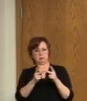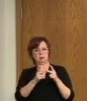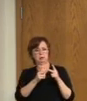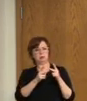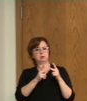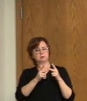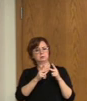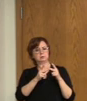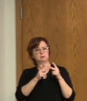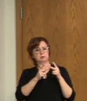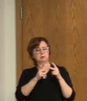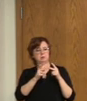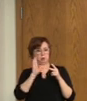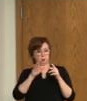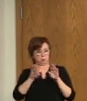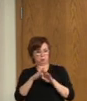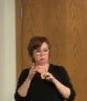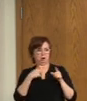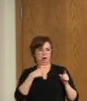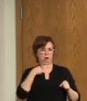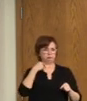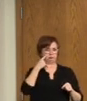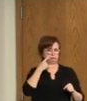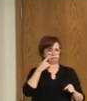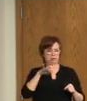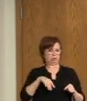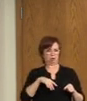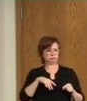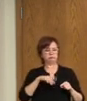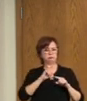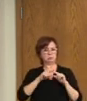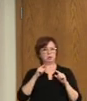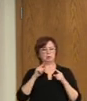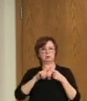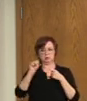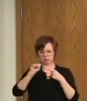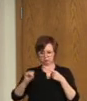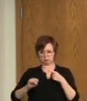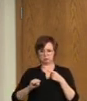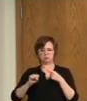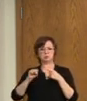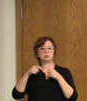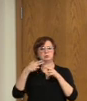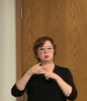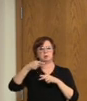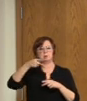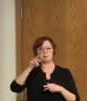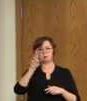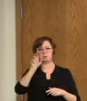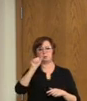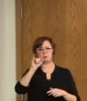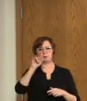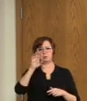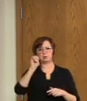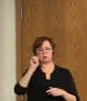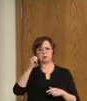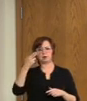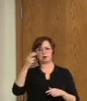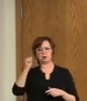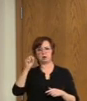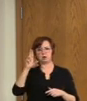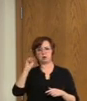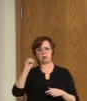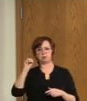this would be something that we would be reviewing through a budgetary process. I know Saskatoon Prairie Harm Reduction has also approached us last